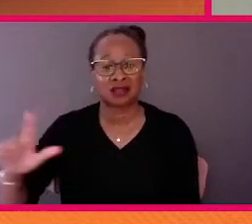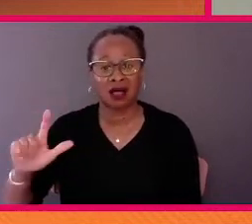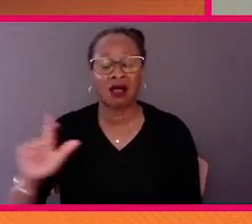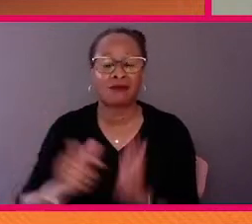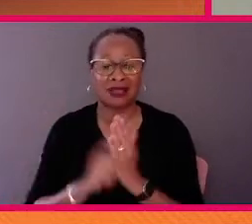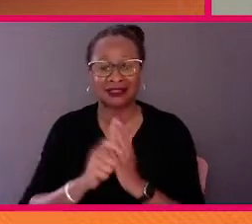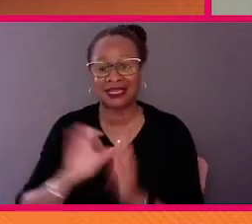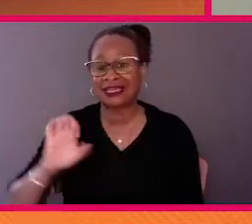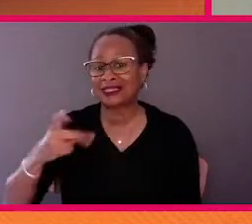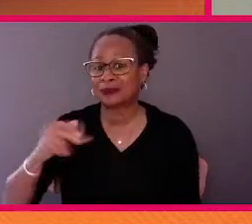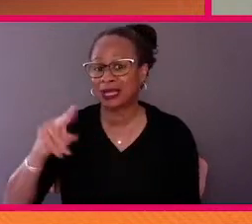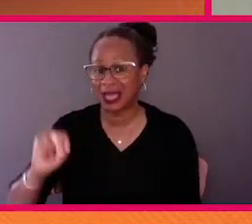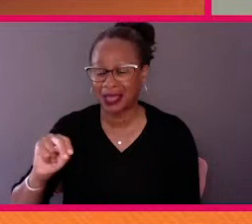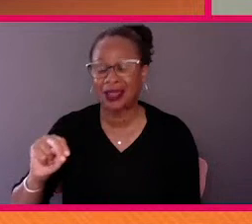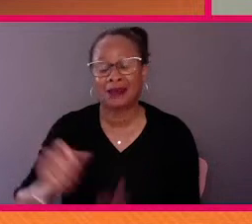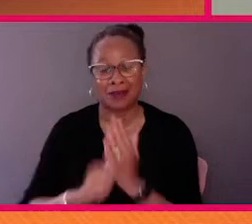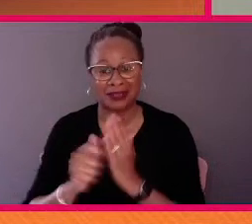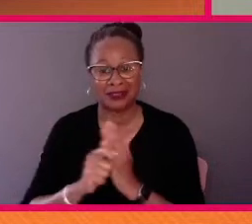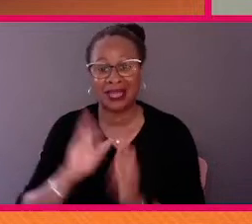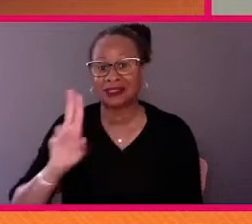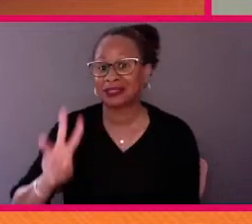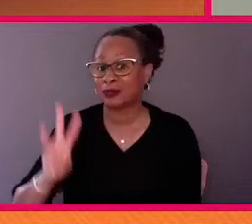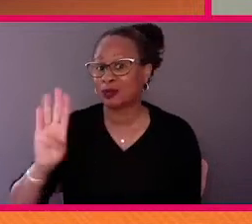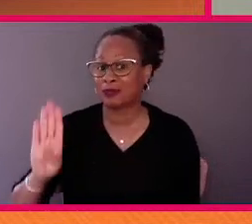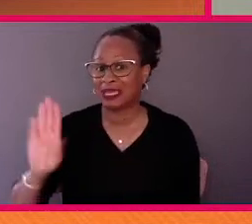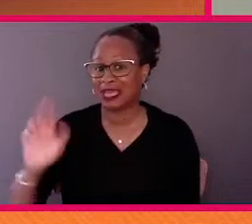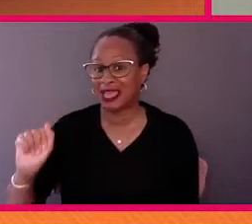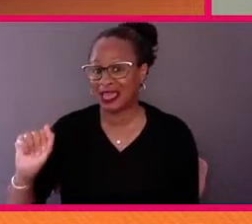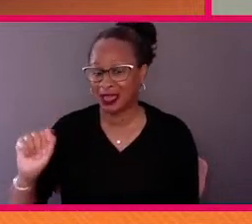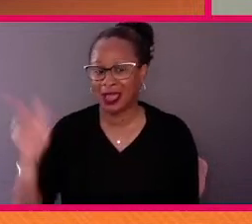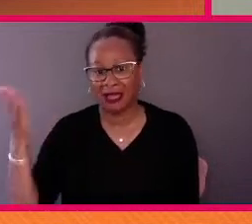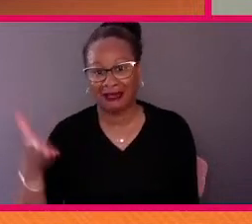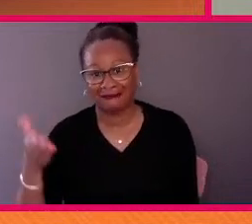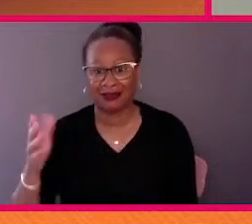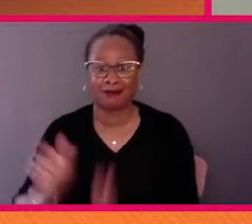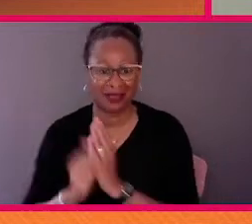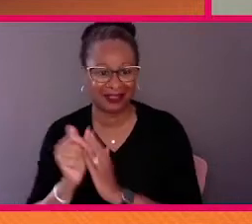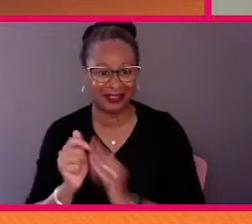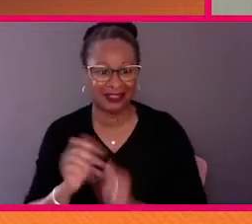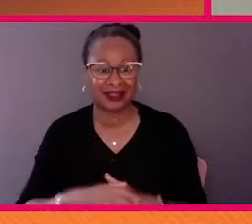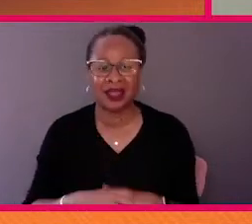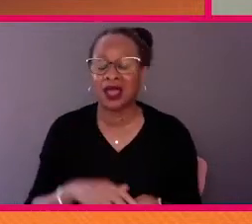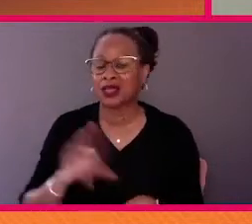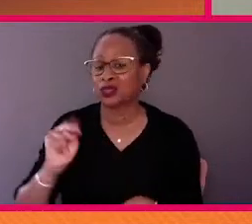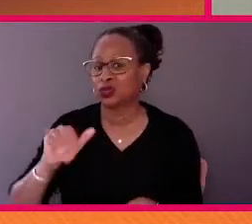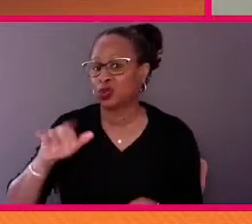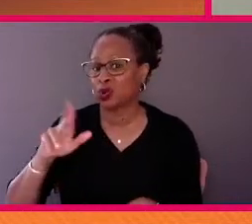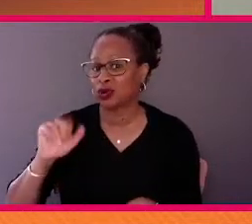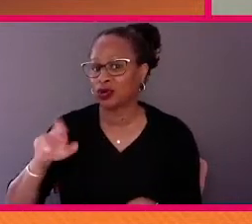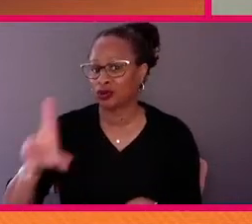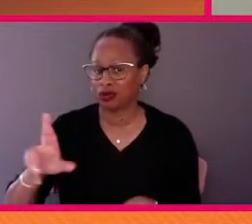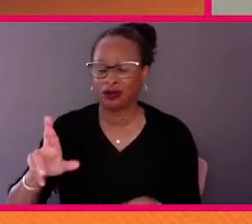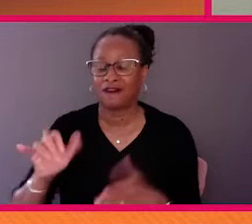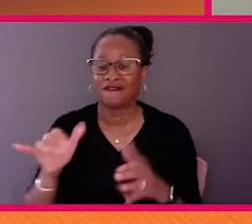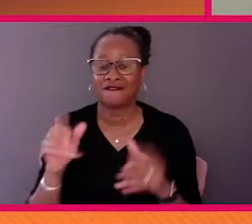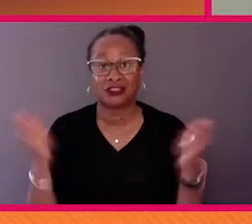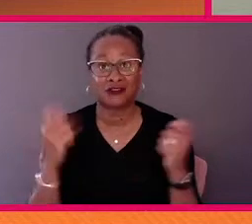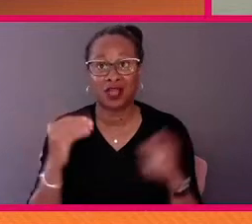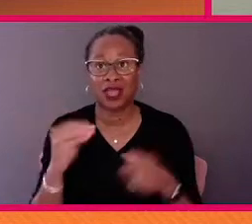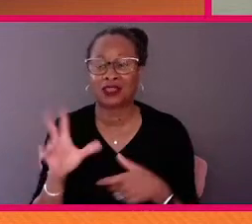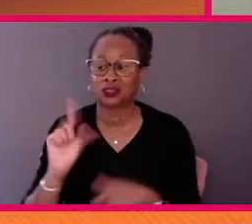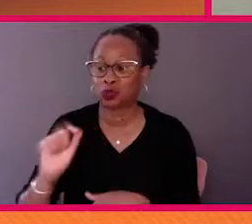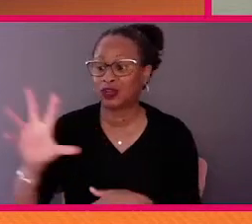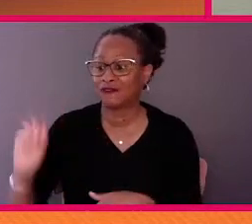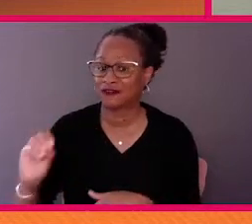Magazine, WBAI, Hyphen Magazine, the New Yorker Festival, and the 2050 Group. Her first